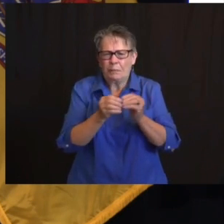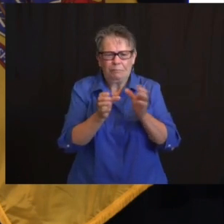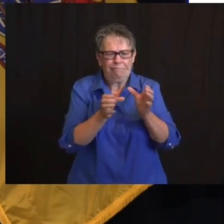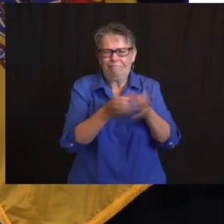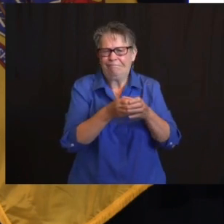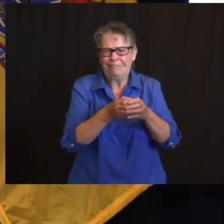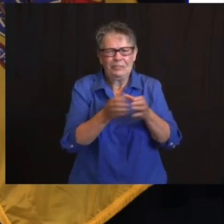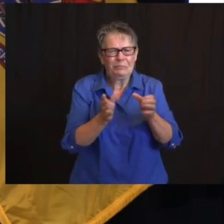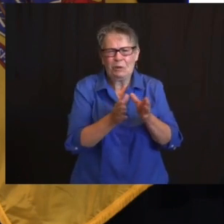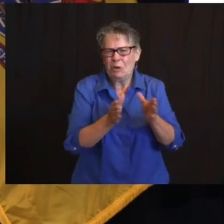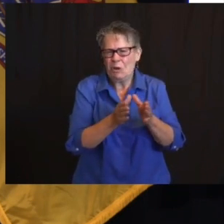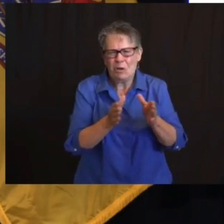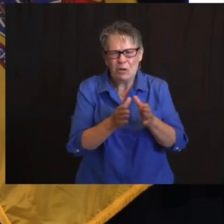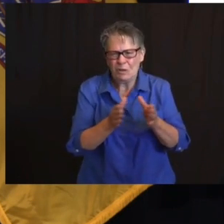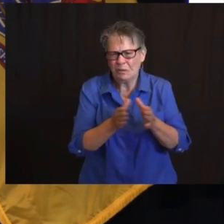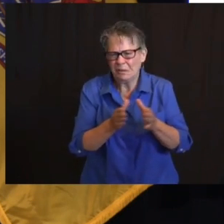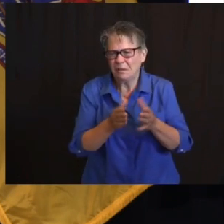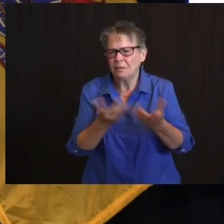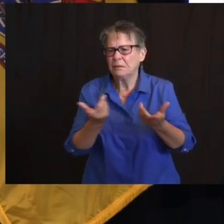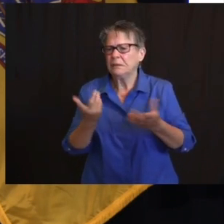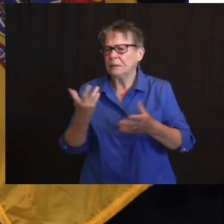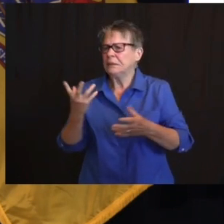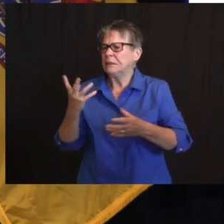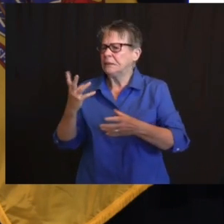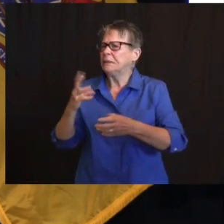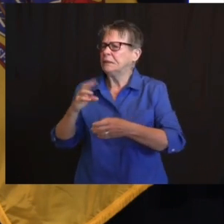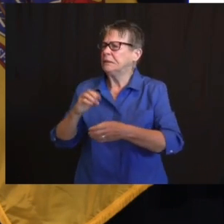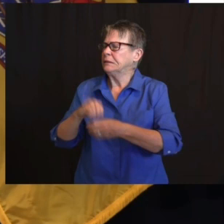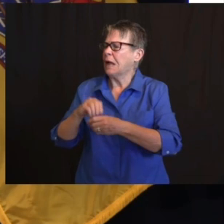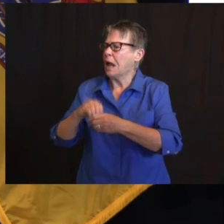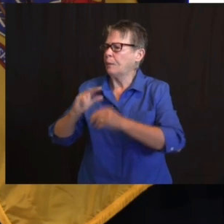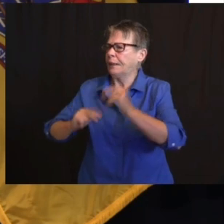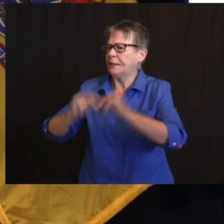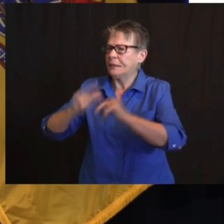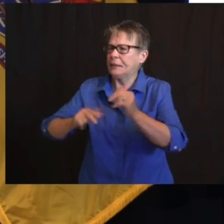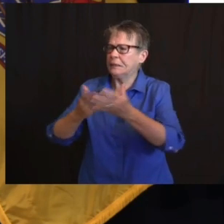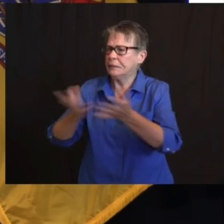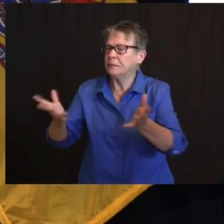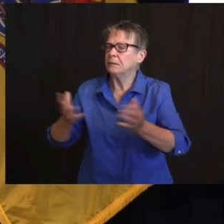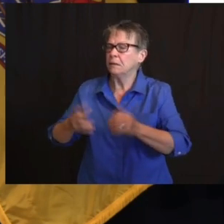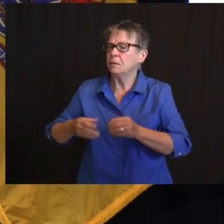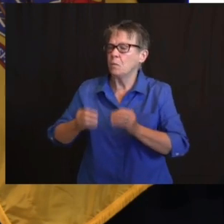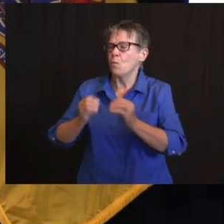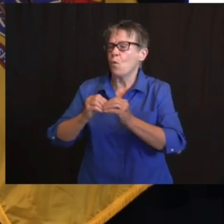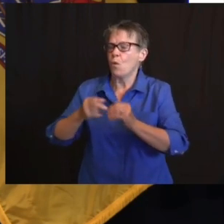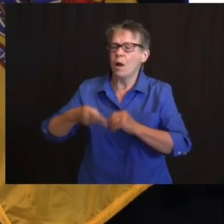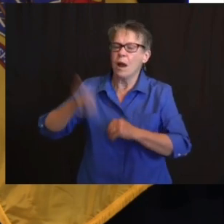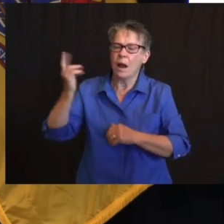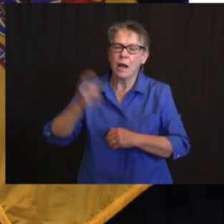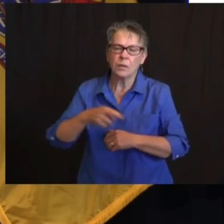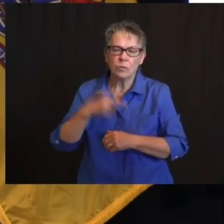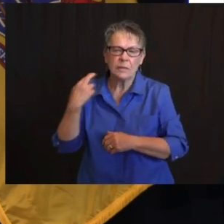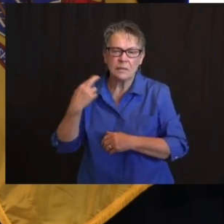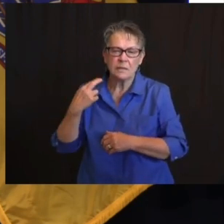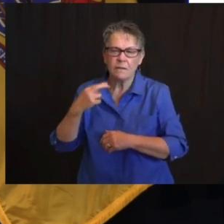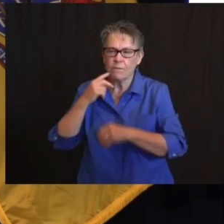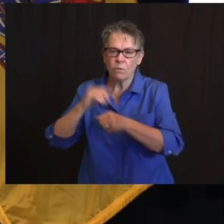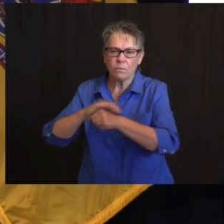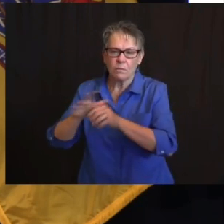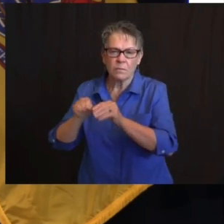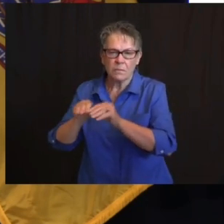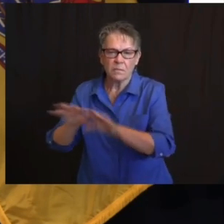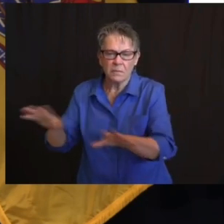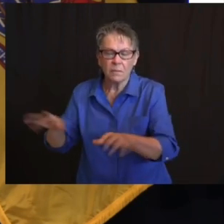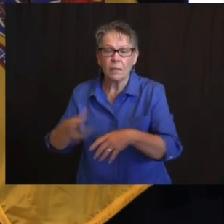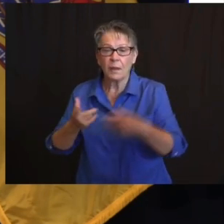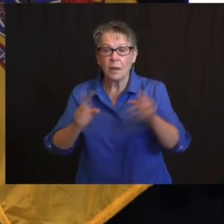And if you look at museums, libraries, indoor entertainment, we recognize, and again, you've been able to allow